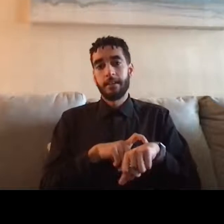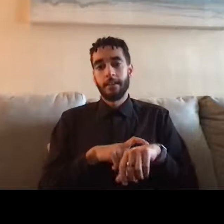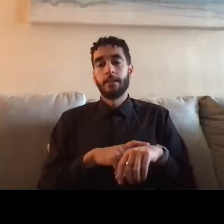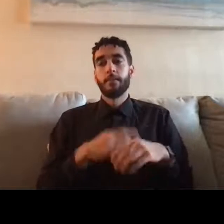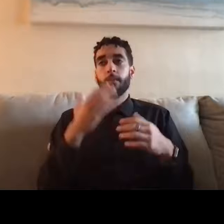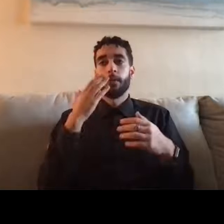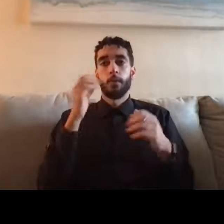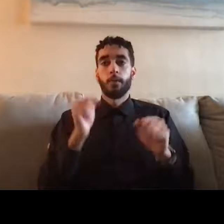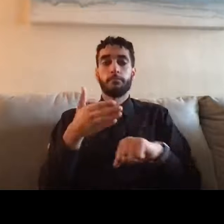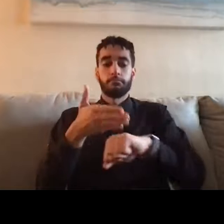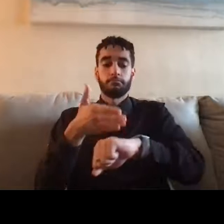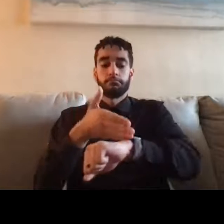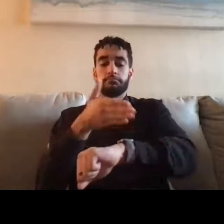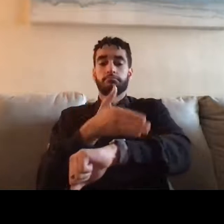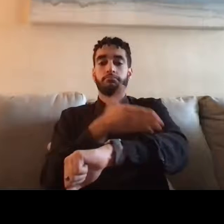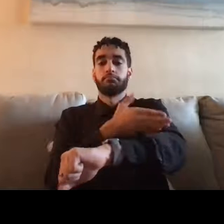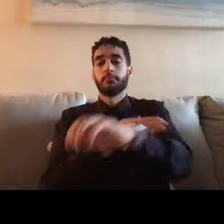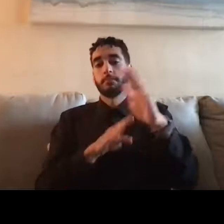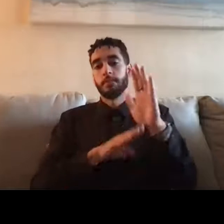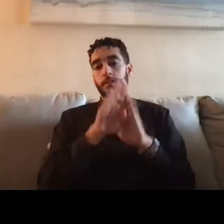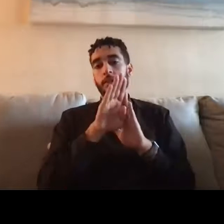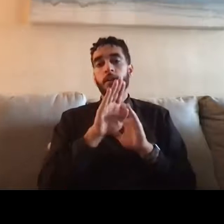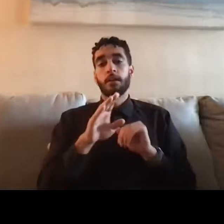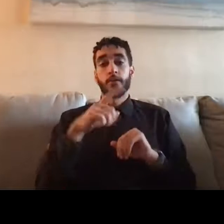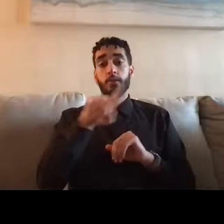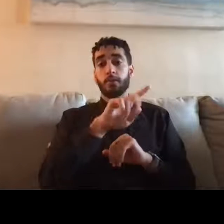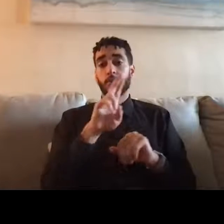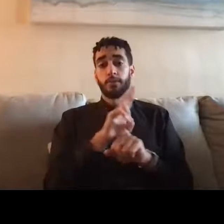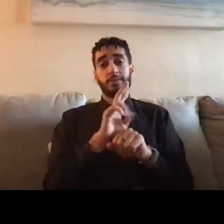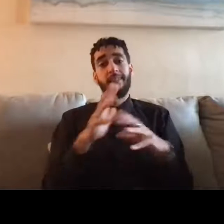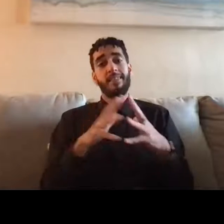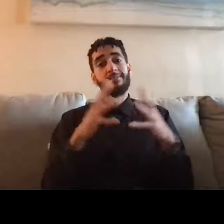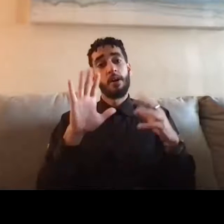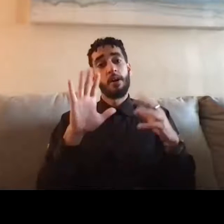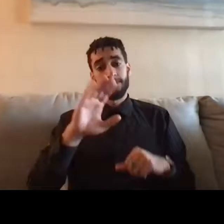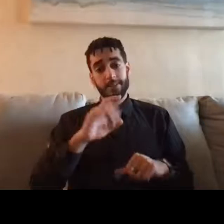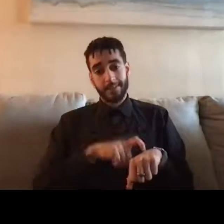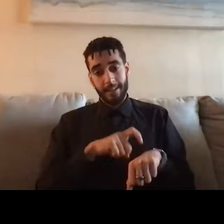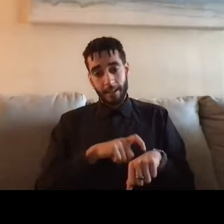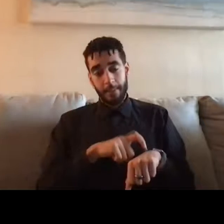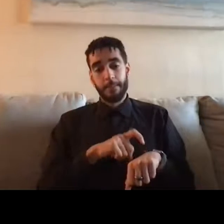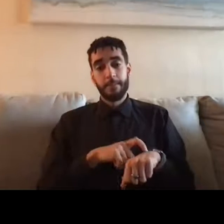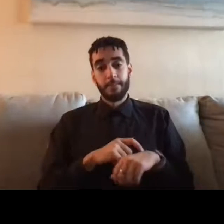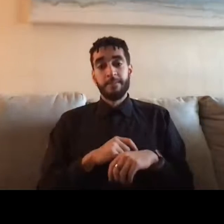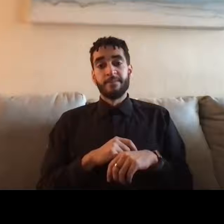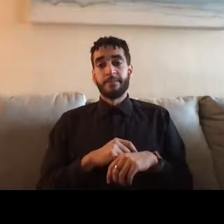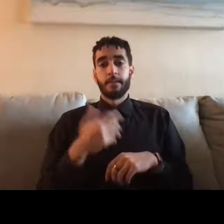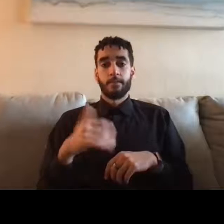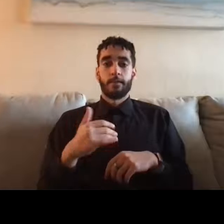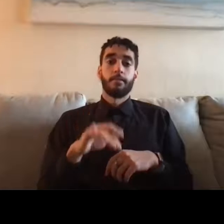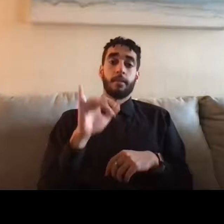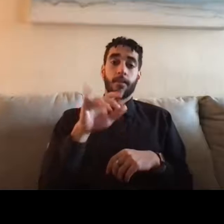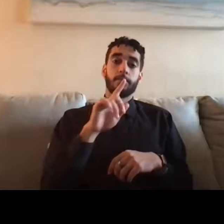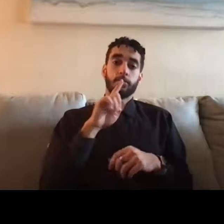know collectively all of you sacrifice your time to contribute to. And I certainly find that a key piece of what